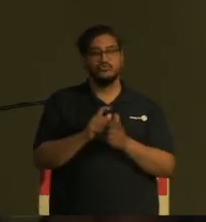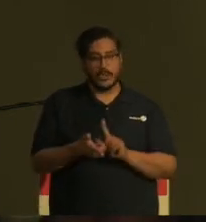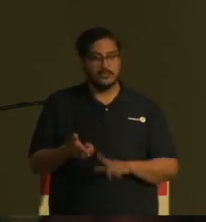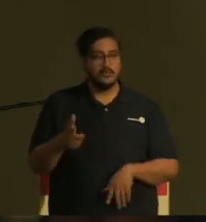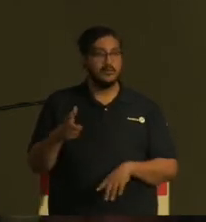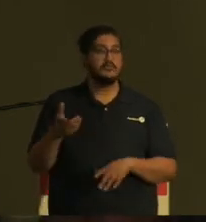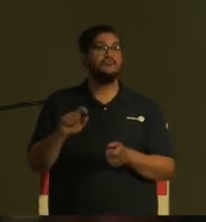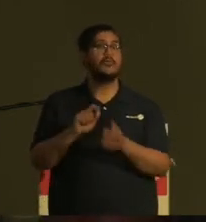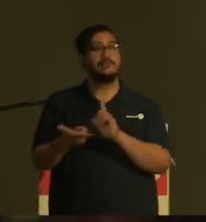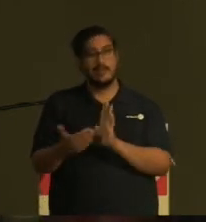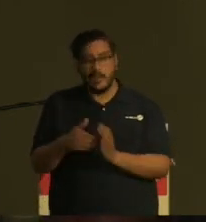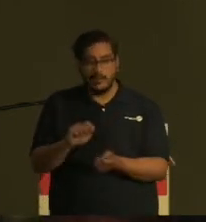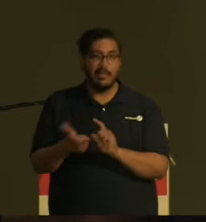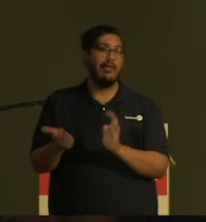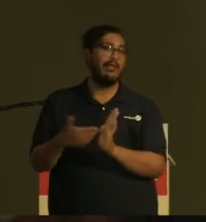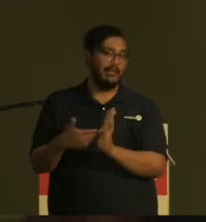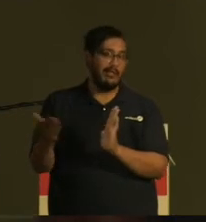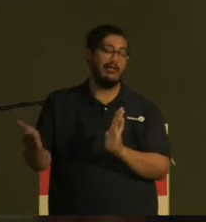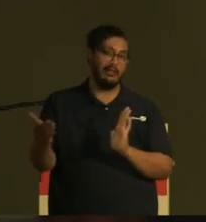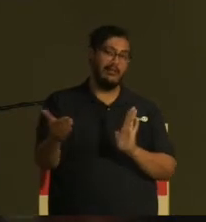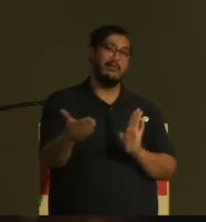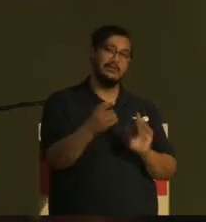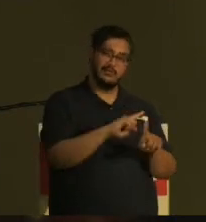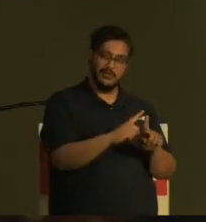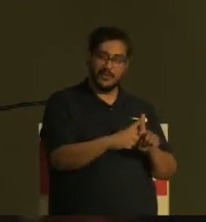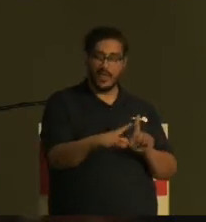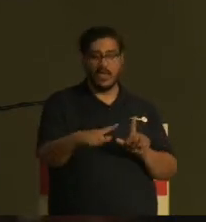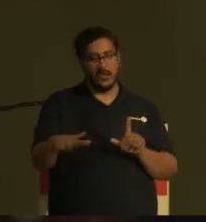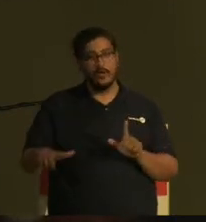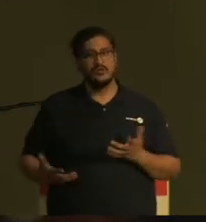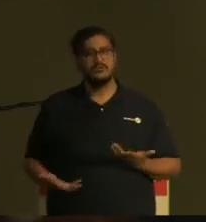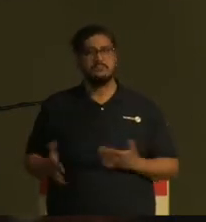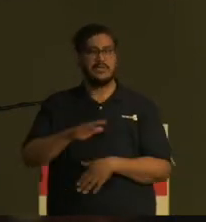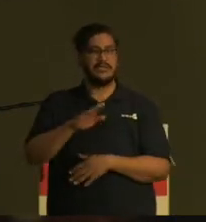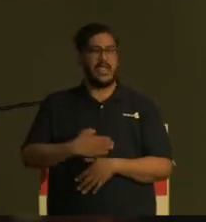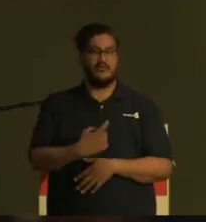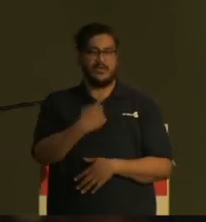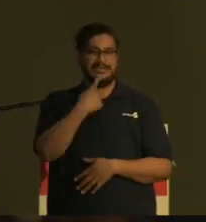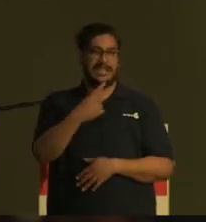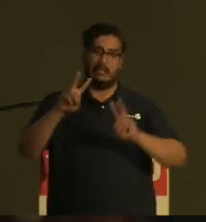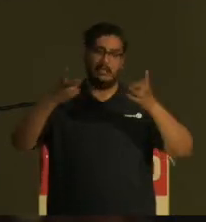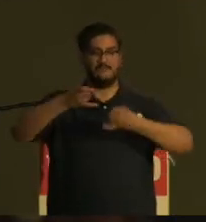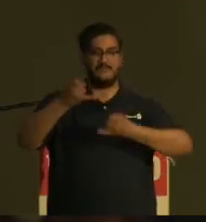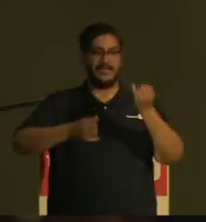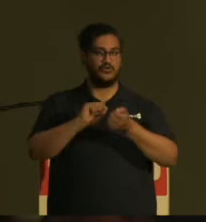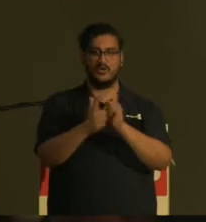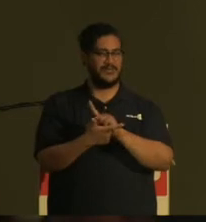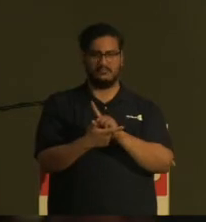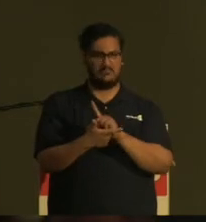one retranslates, and translation is such an approximation that there's never such a thing as a final translation. It would be a